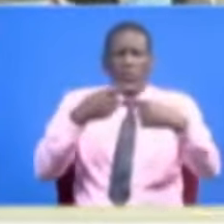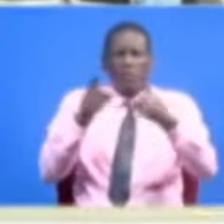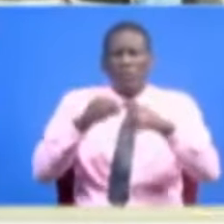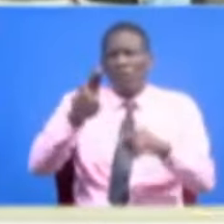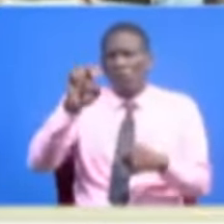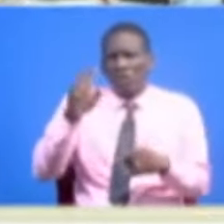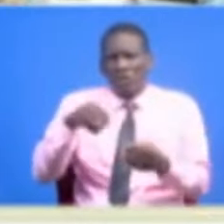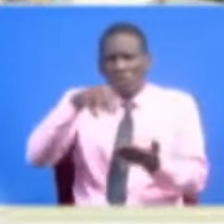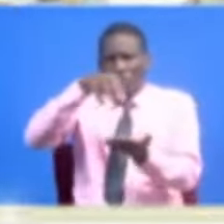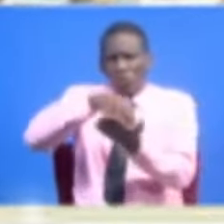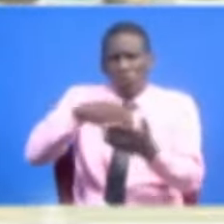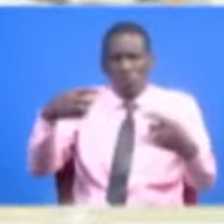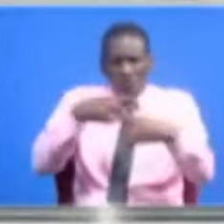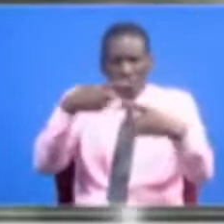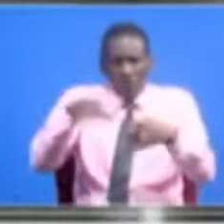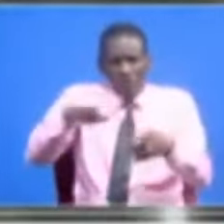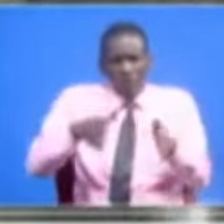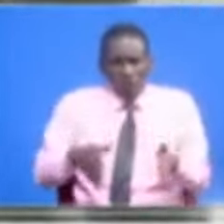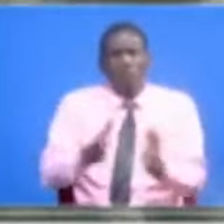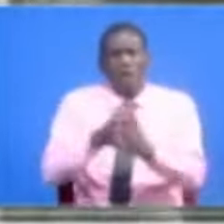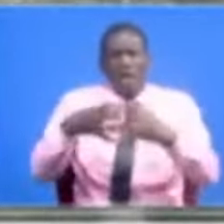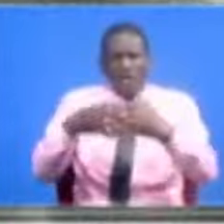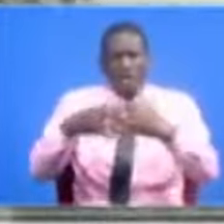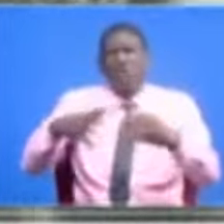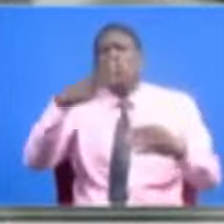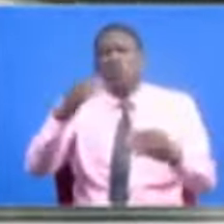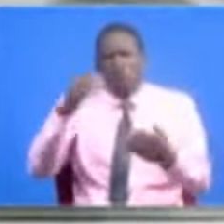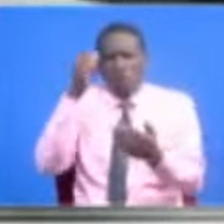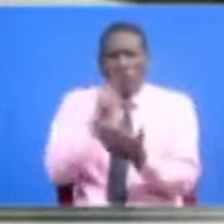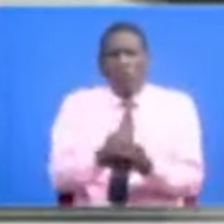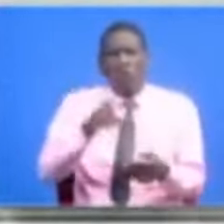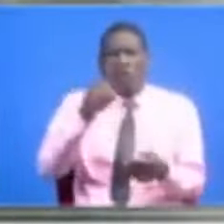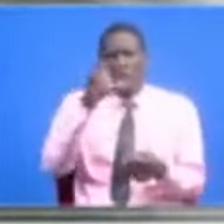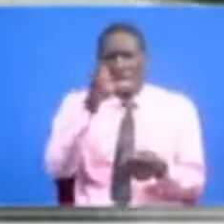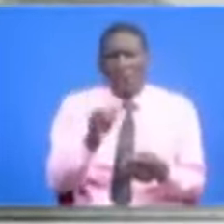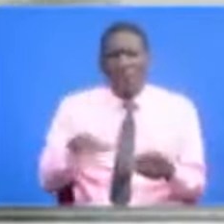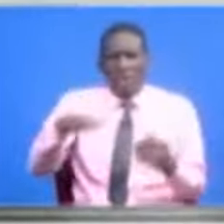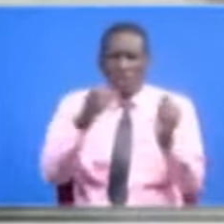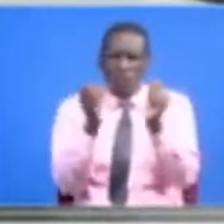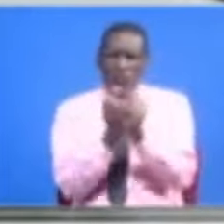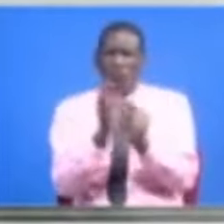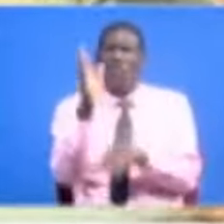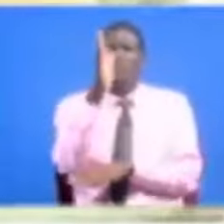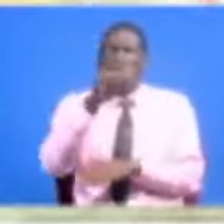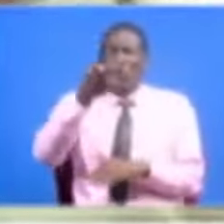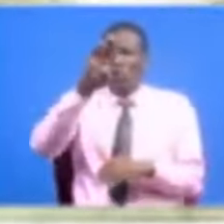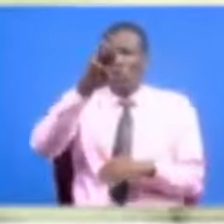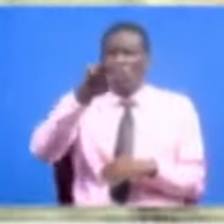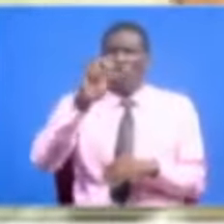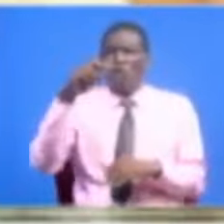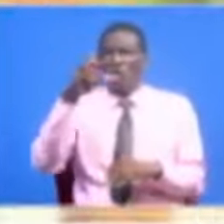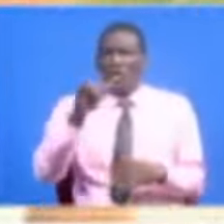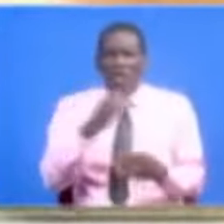were stationed on the road and the gate leading to the headquarters. At about 12 p.m., Mwangi and his colleagues